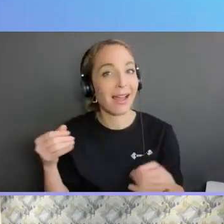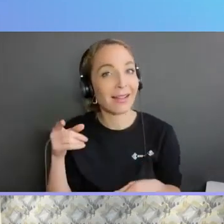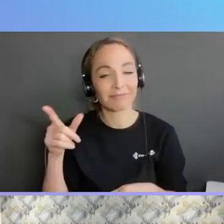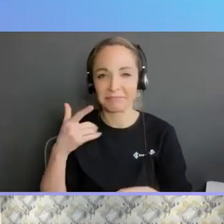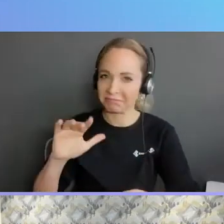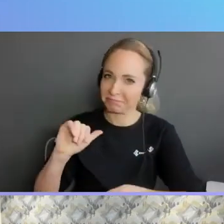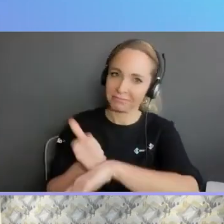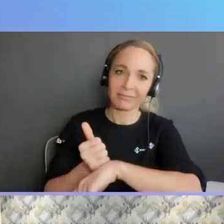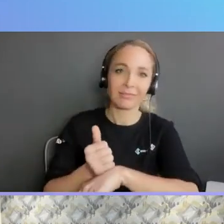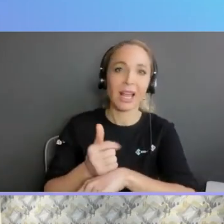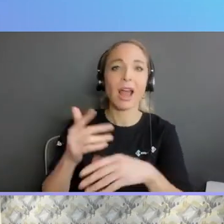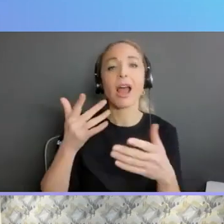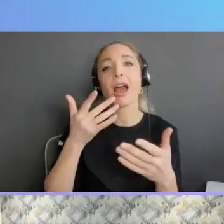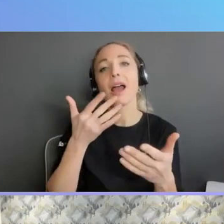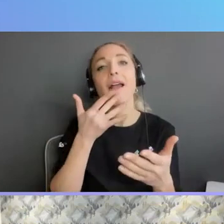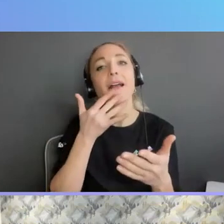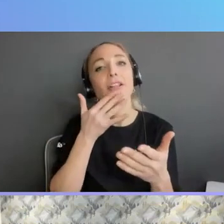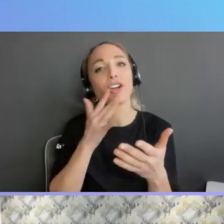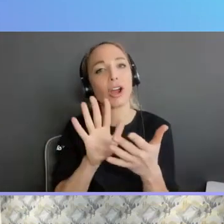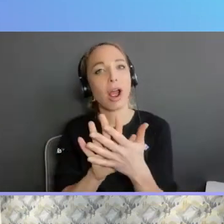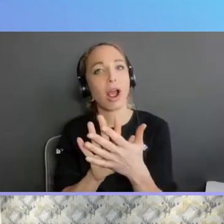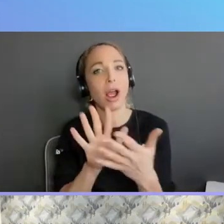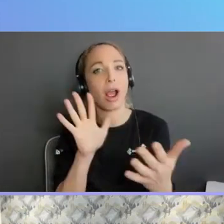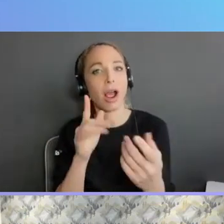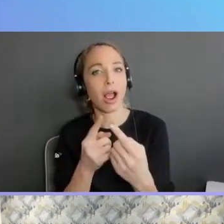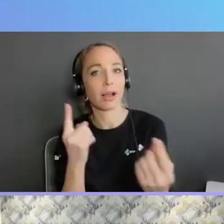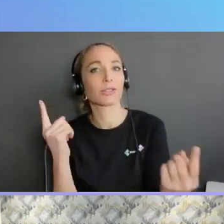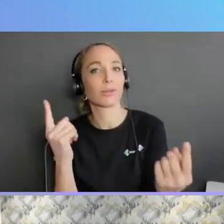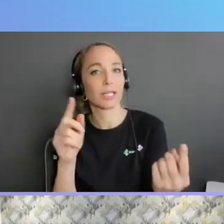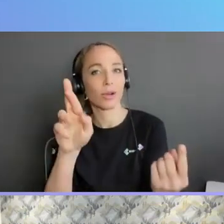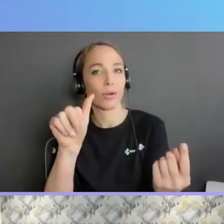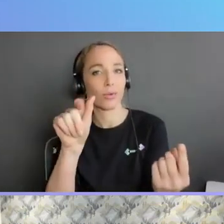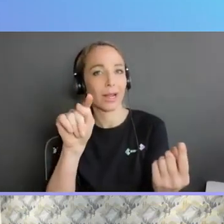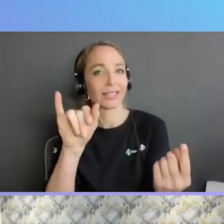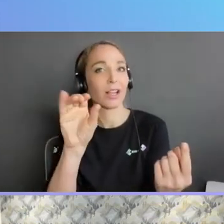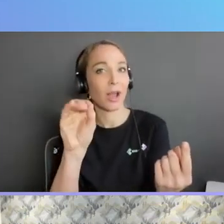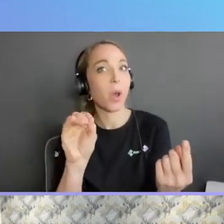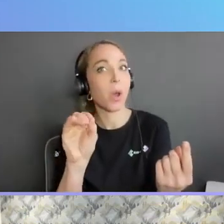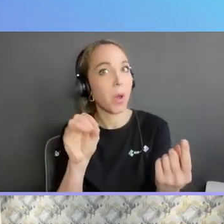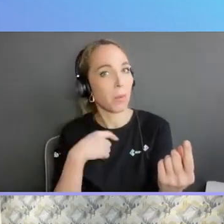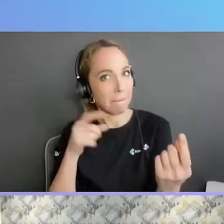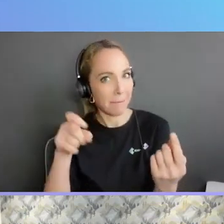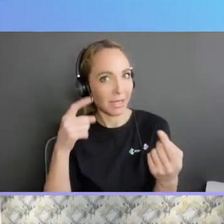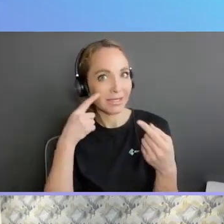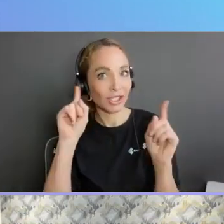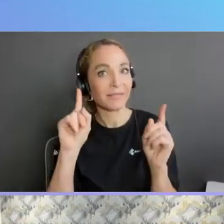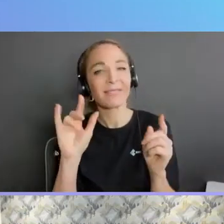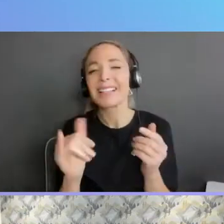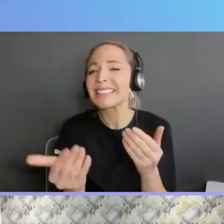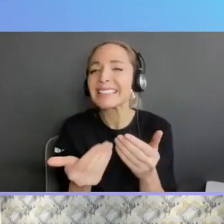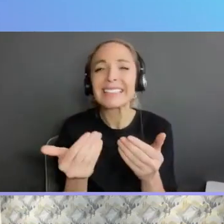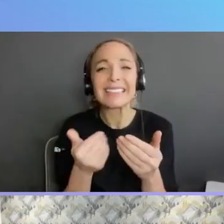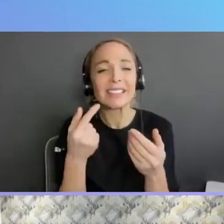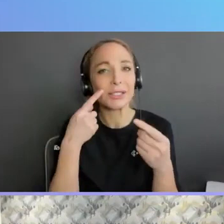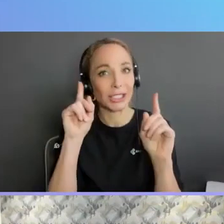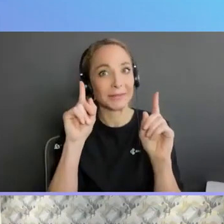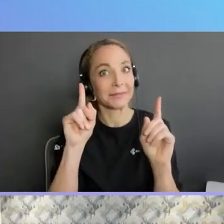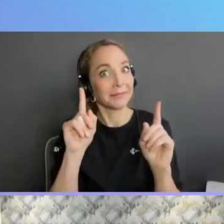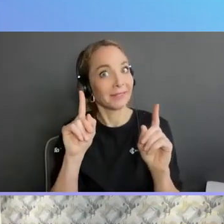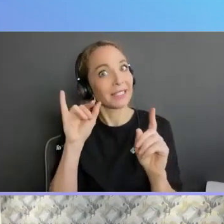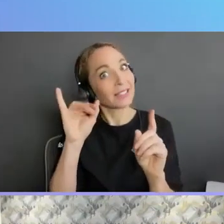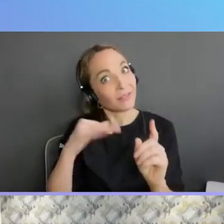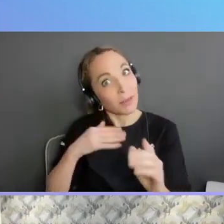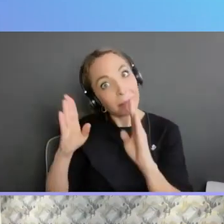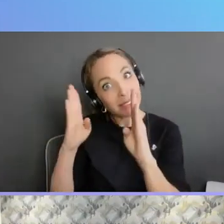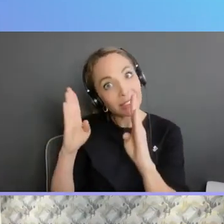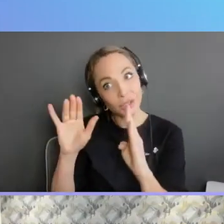contrast ratio that we need to achieve for contrast. And it's easy to achieve if we pay attention to that.